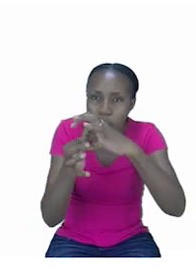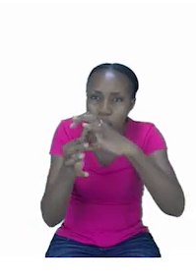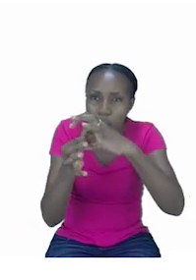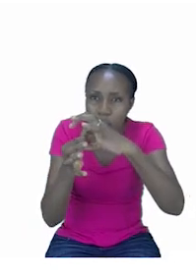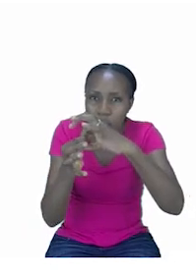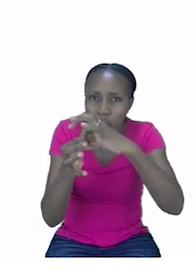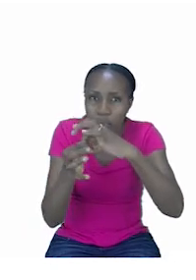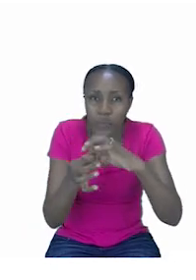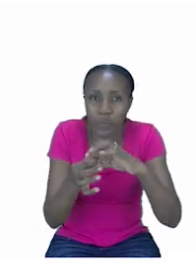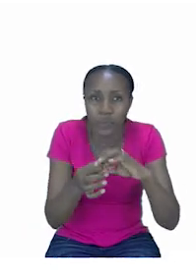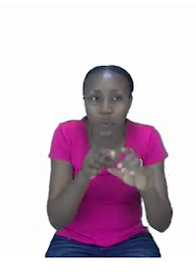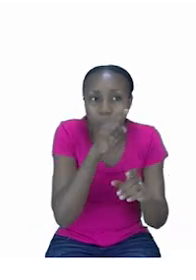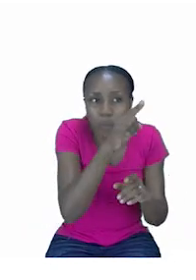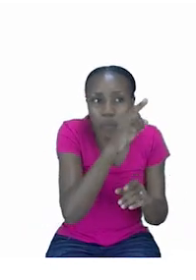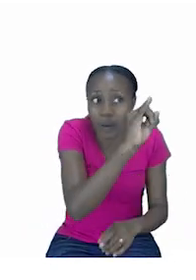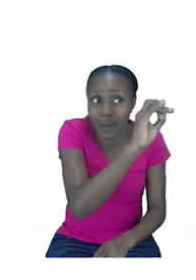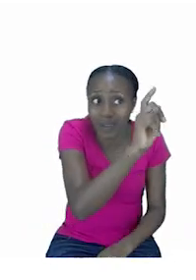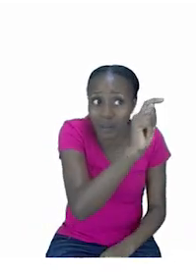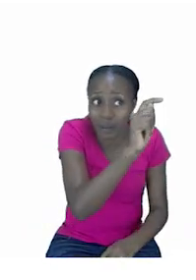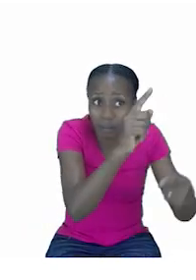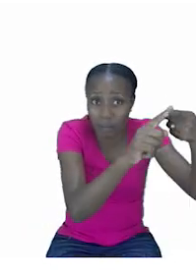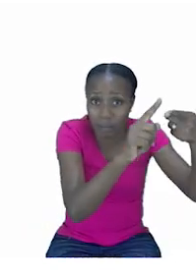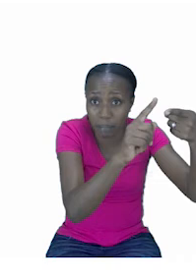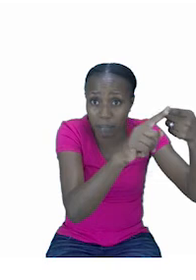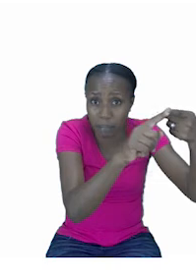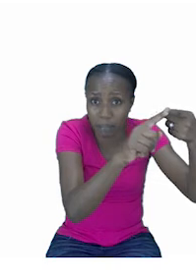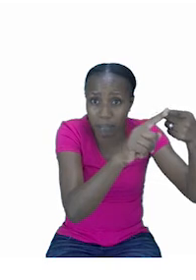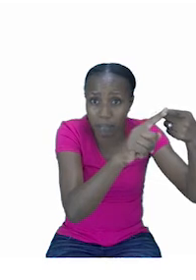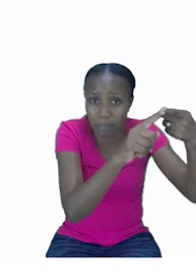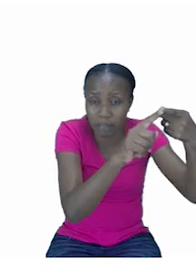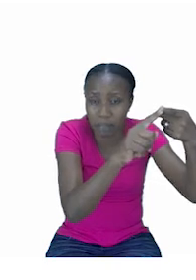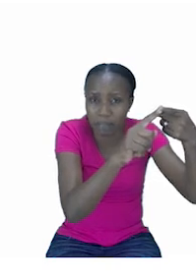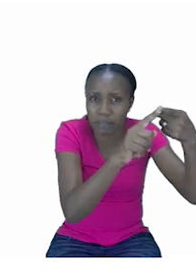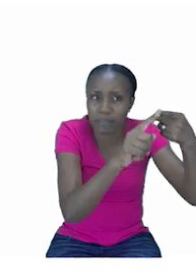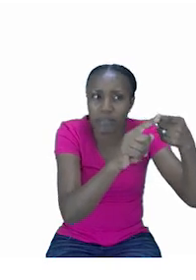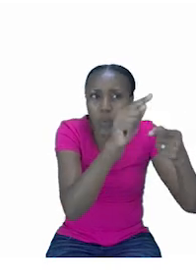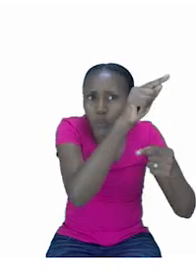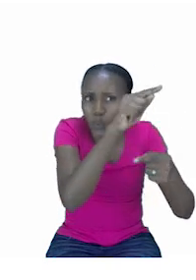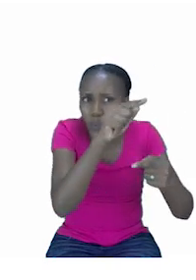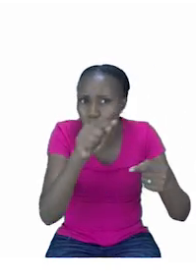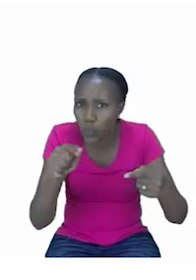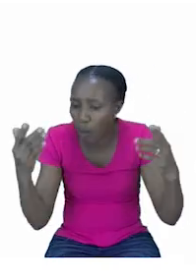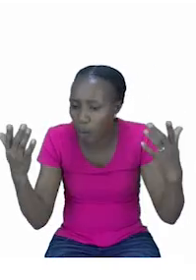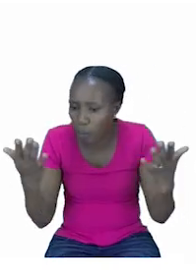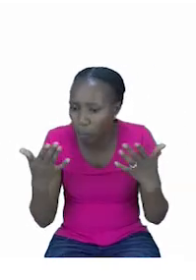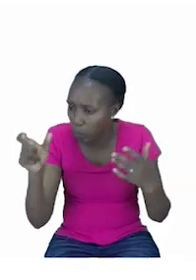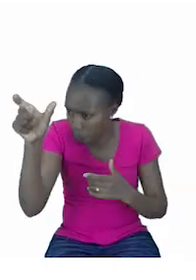number one together. The first one is that we have to draw the